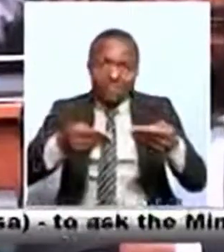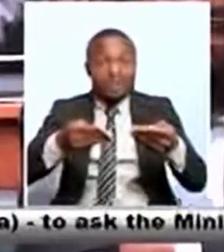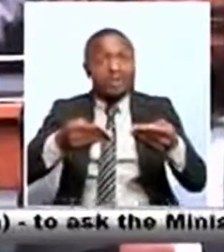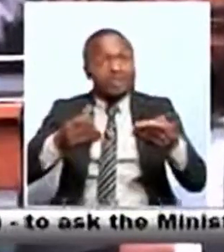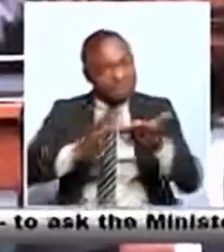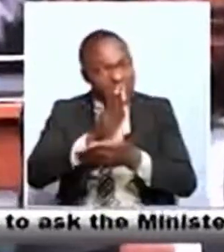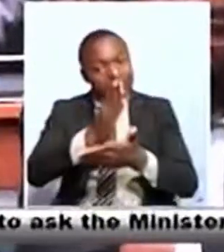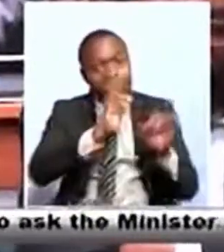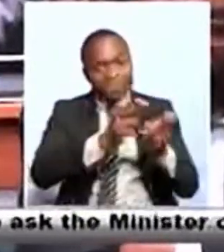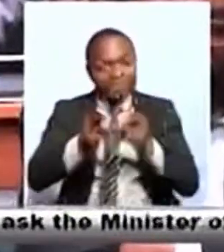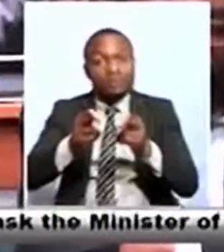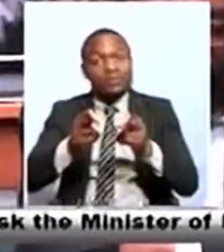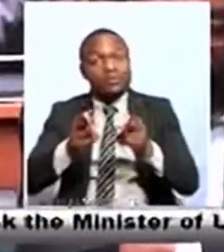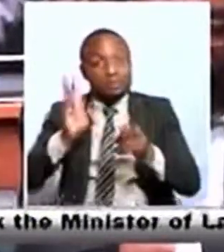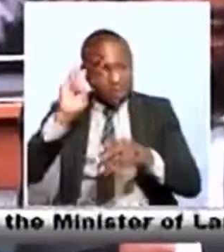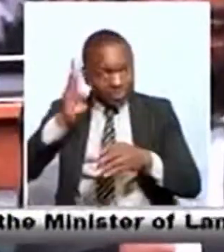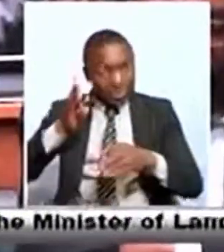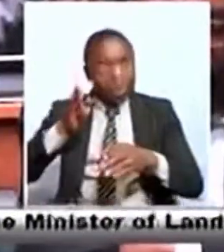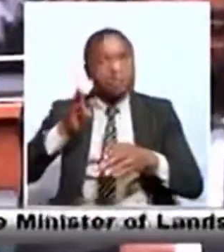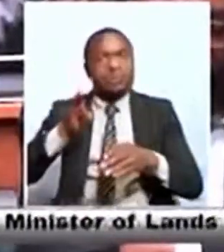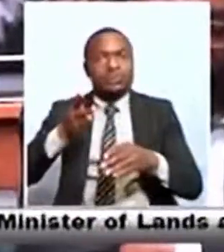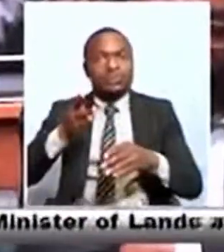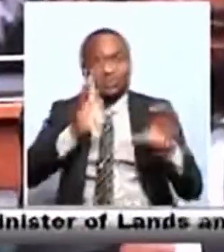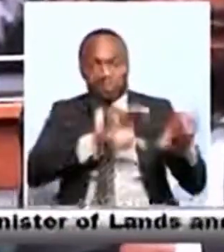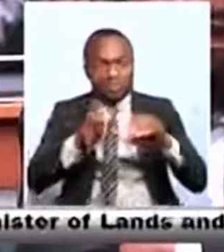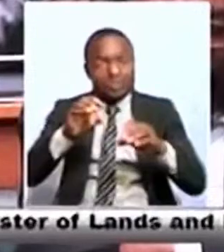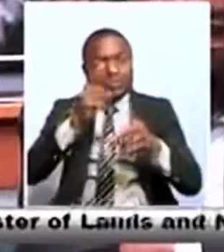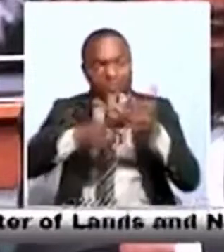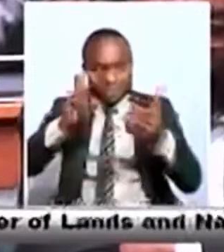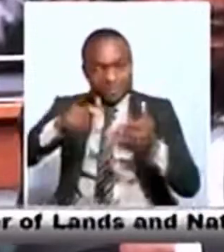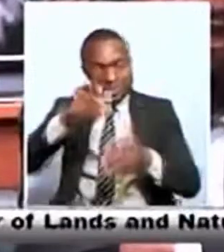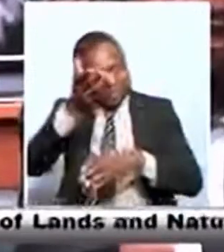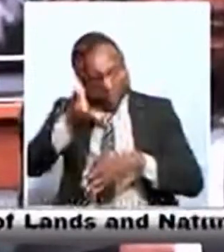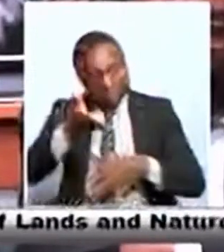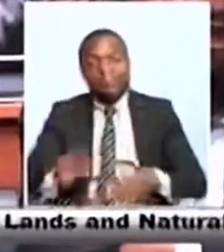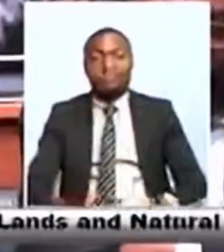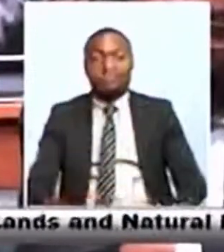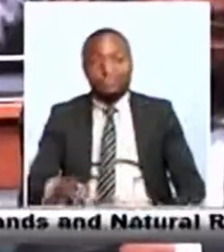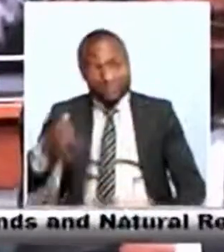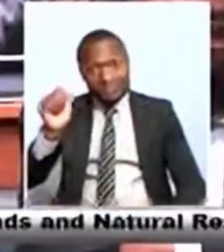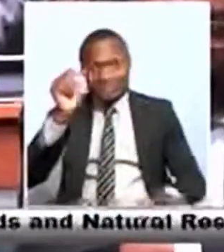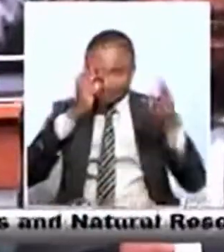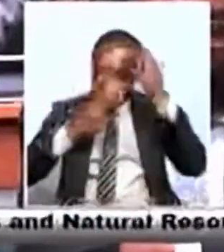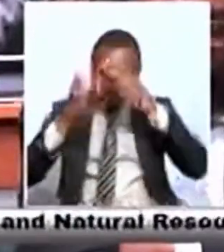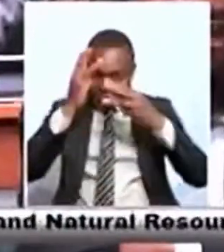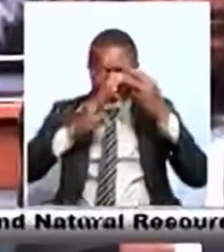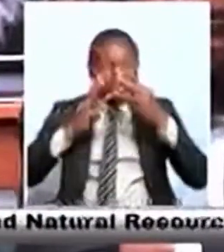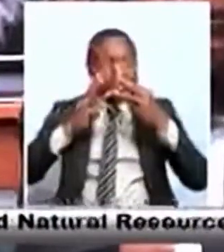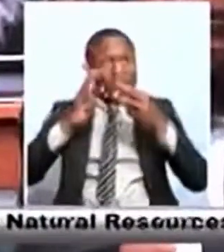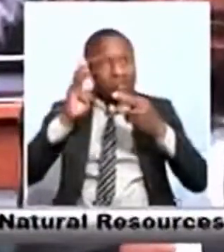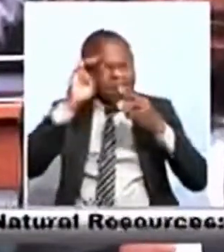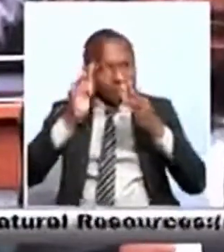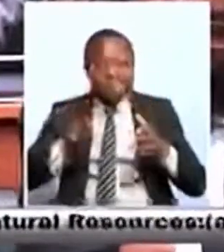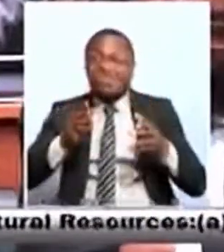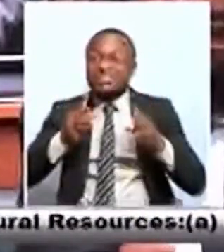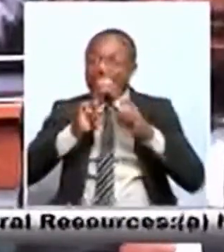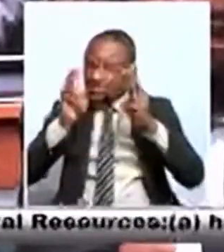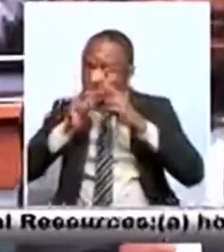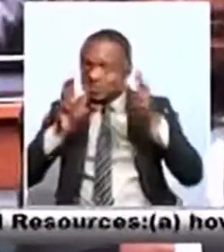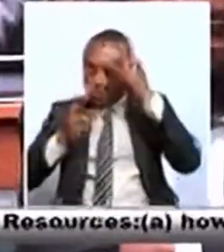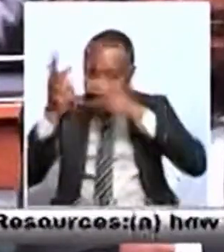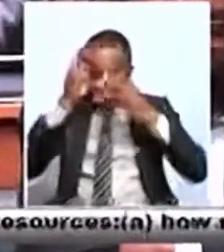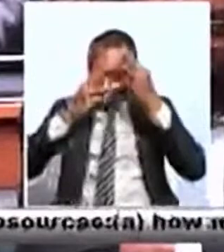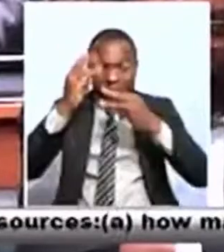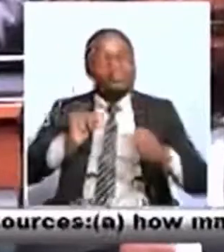answer to our people. We shall take stock of whatever is happening on the Copper Belt. I'm very, very concerned. Your minister is very concerned, very, very concerned